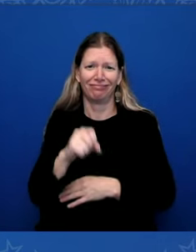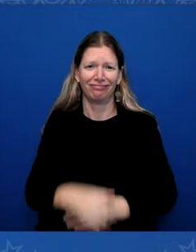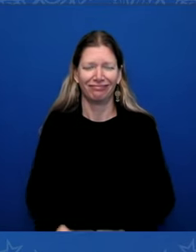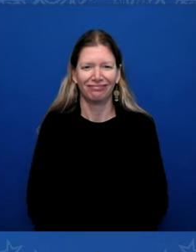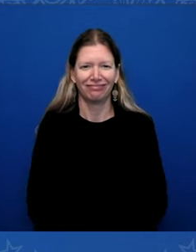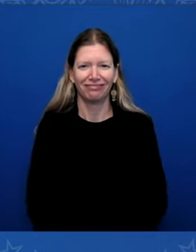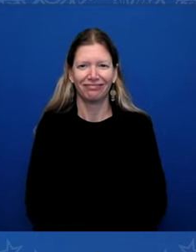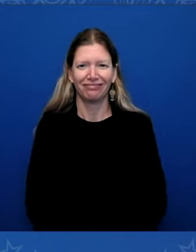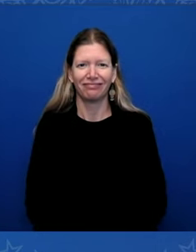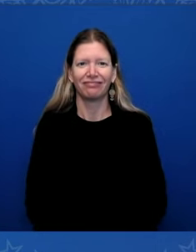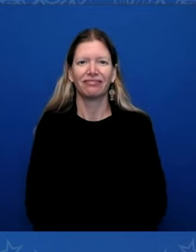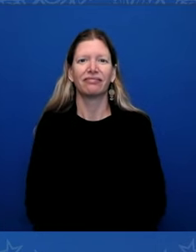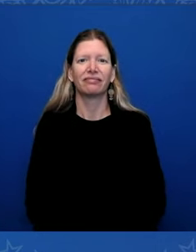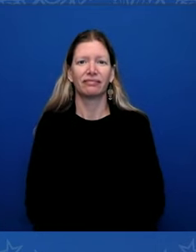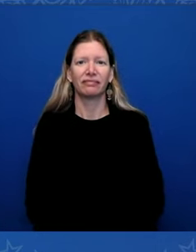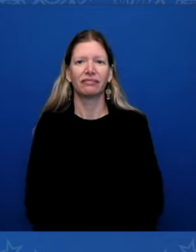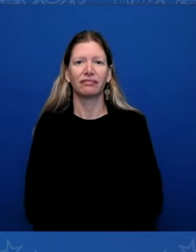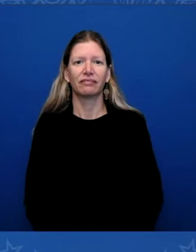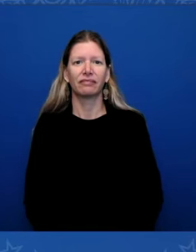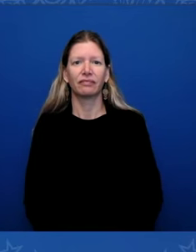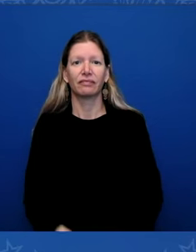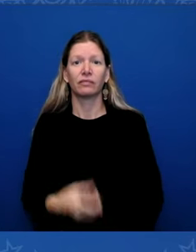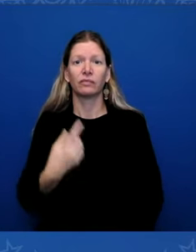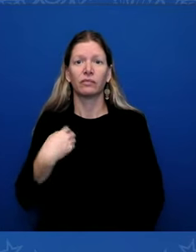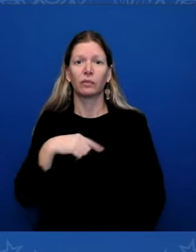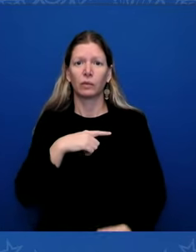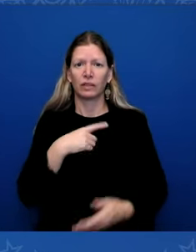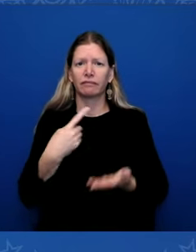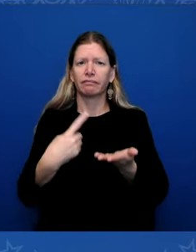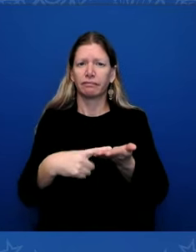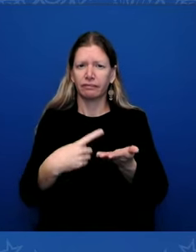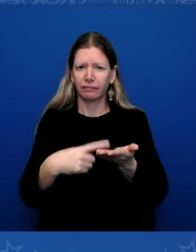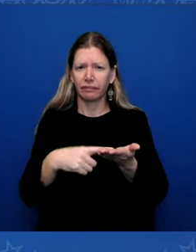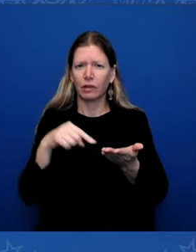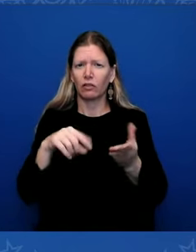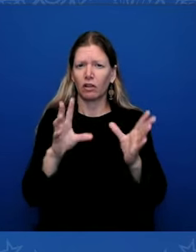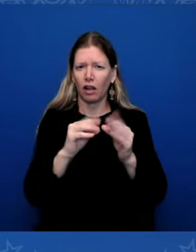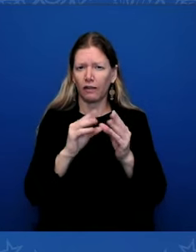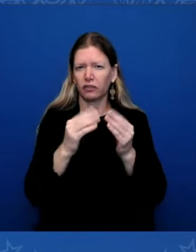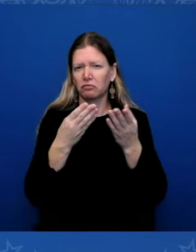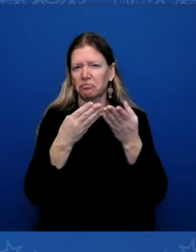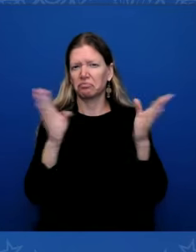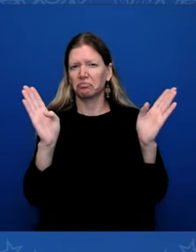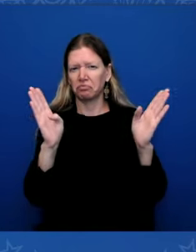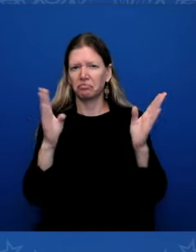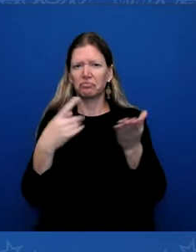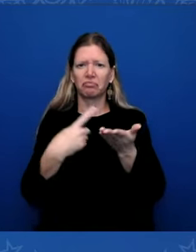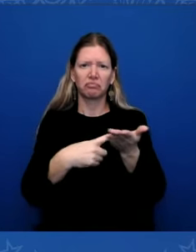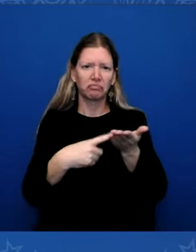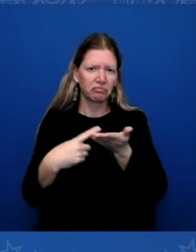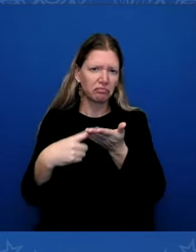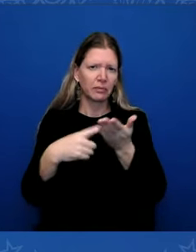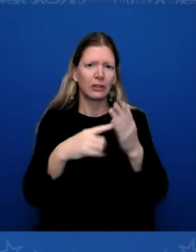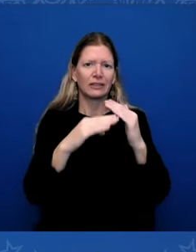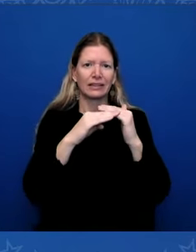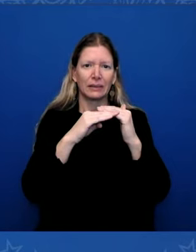we talked about at the conference overall. We talked about stability. We talked about making sure that the third world,